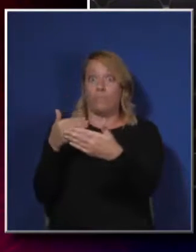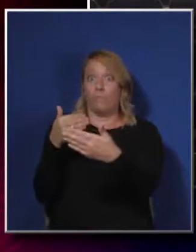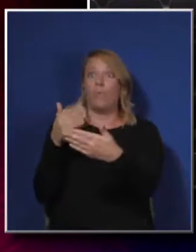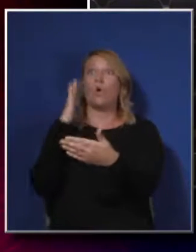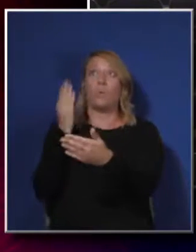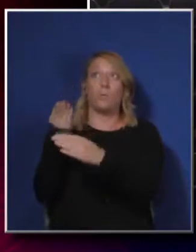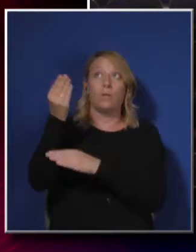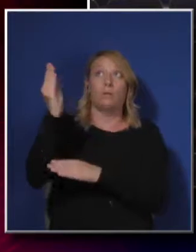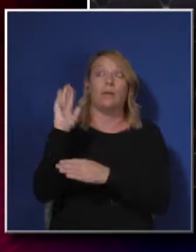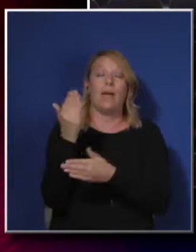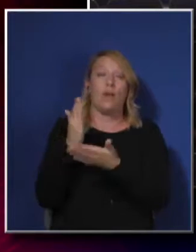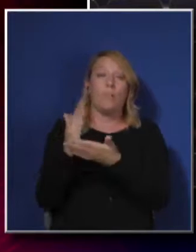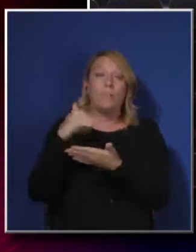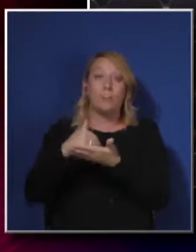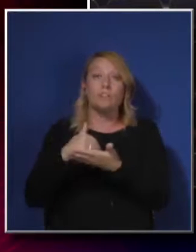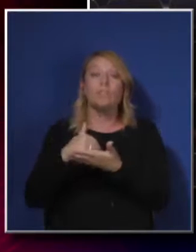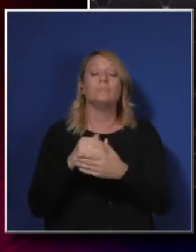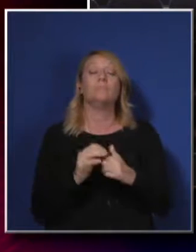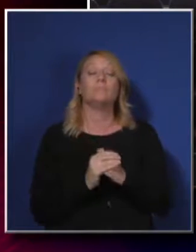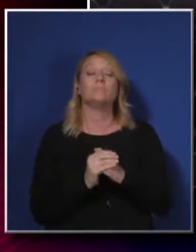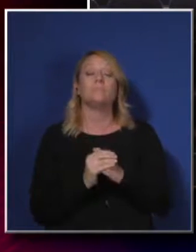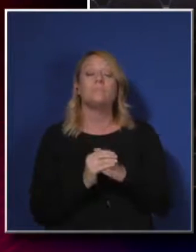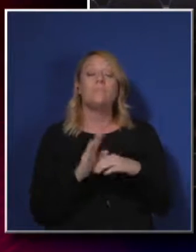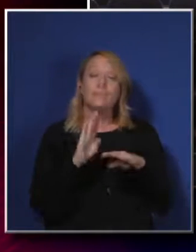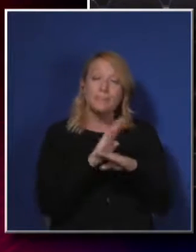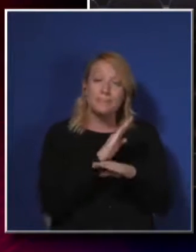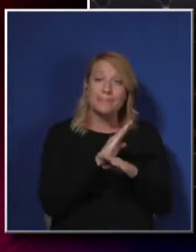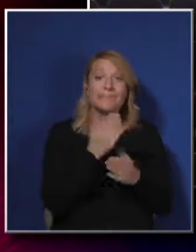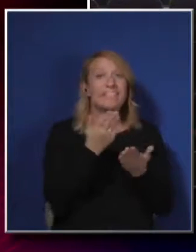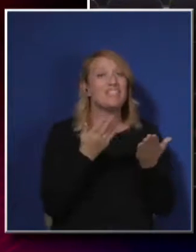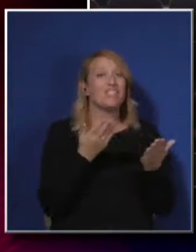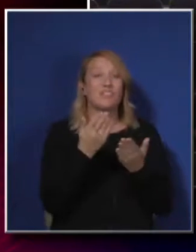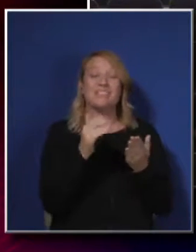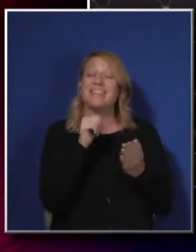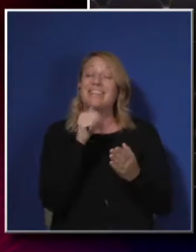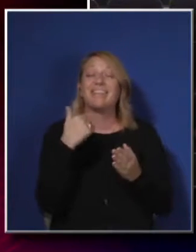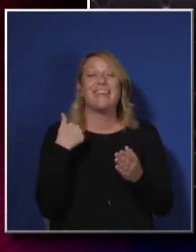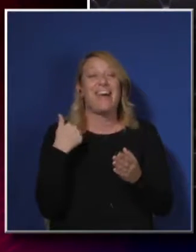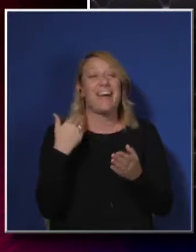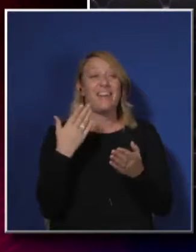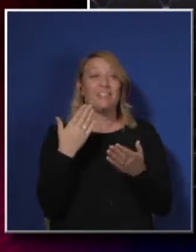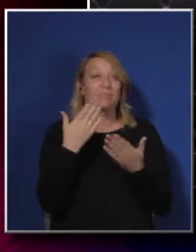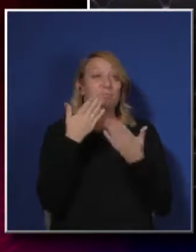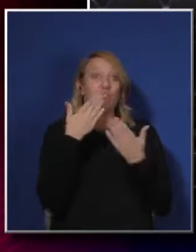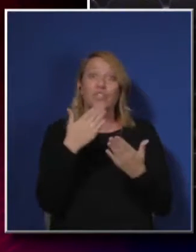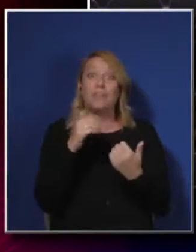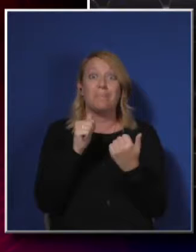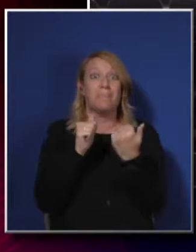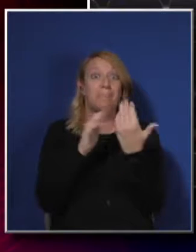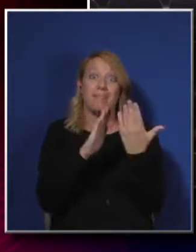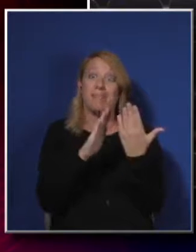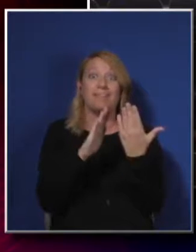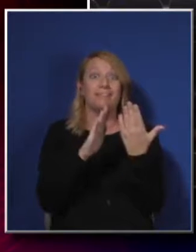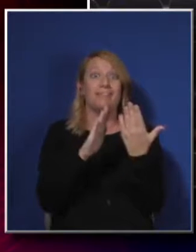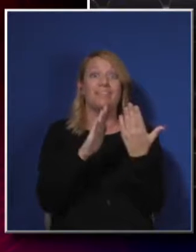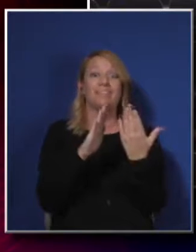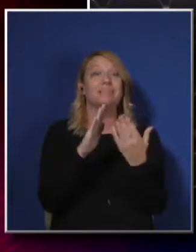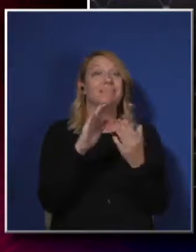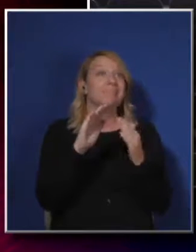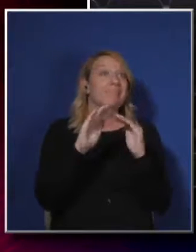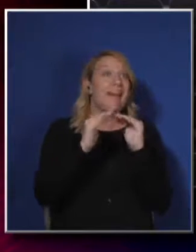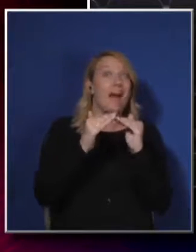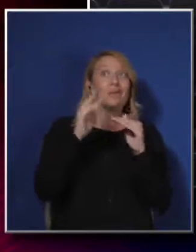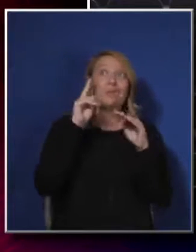for transparency purposes, business services did not have sufficient methodologies to forecast and